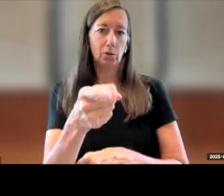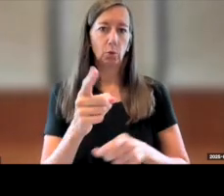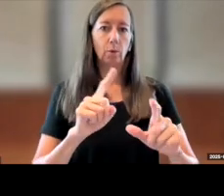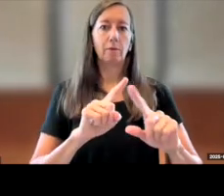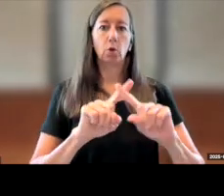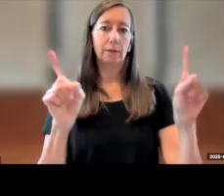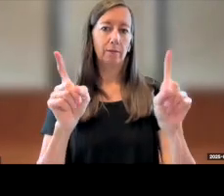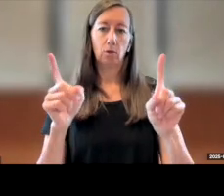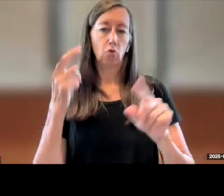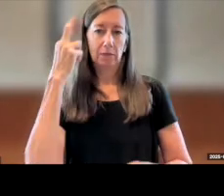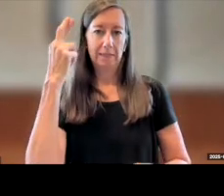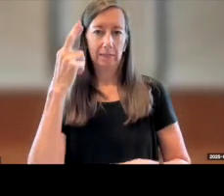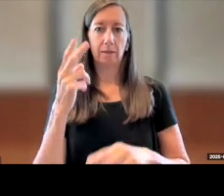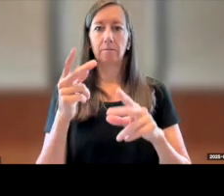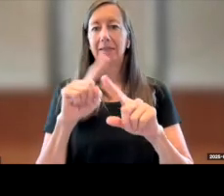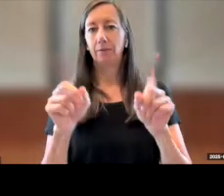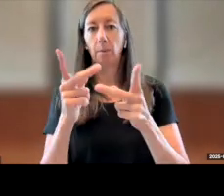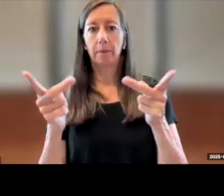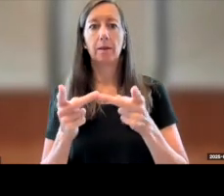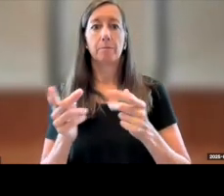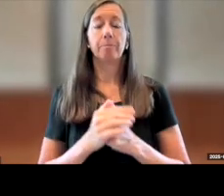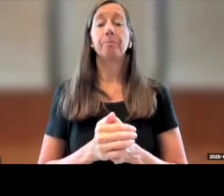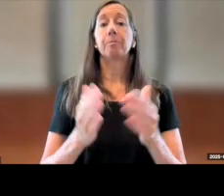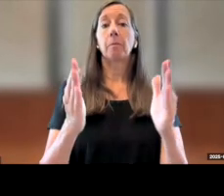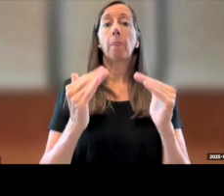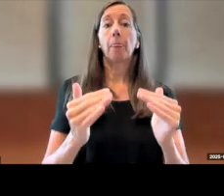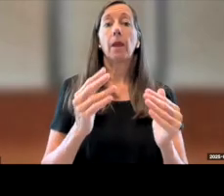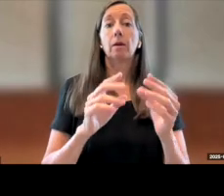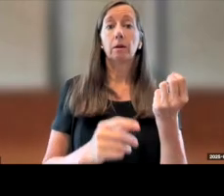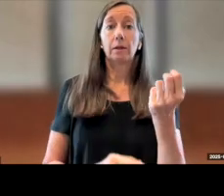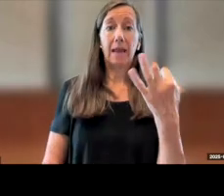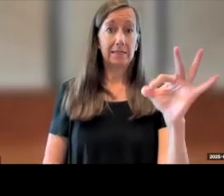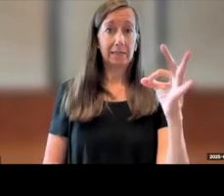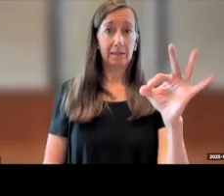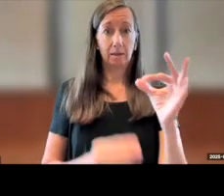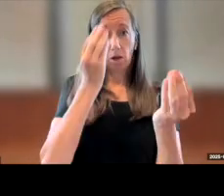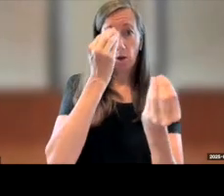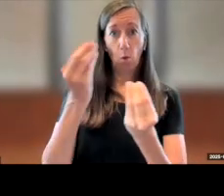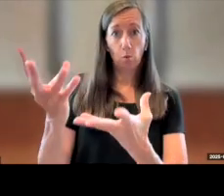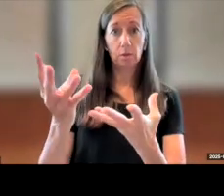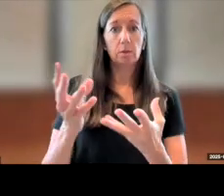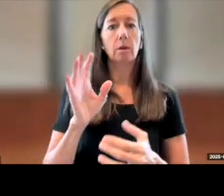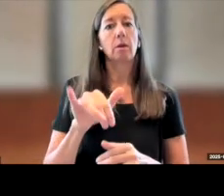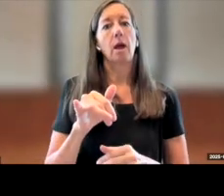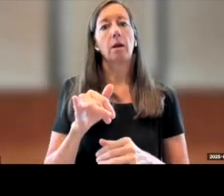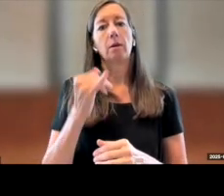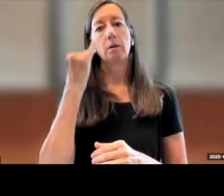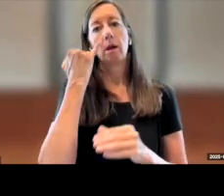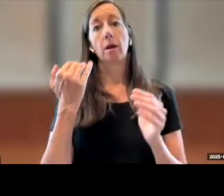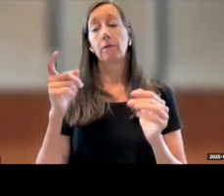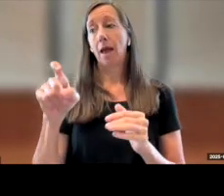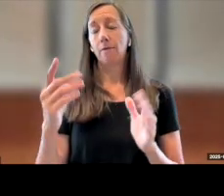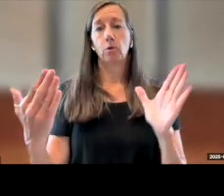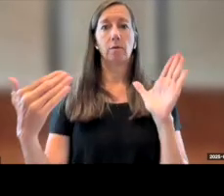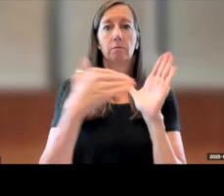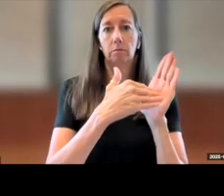if you do have to file a lawsuit or they have to file one against you, the notices will, the notice that you are being